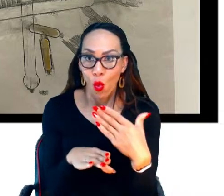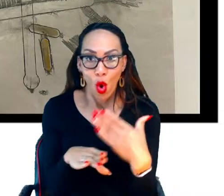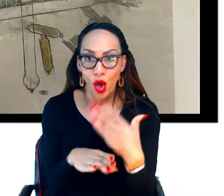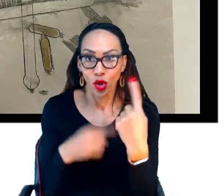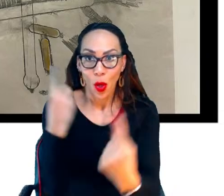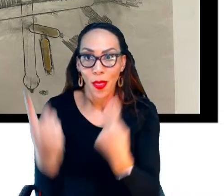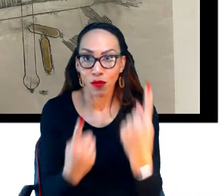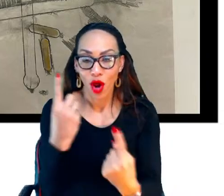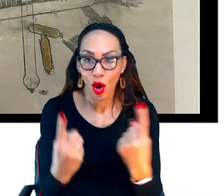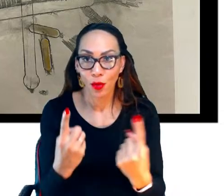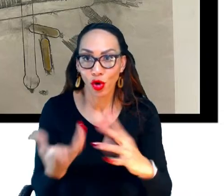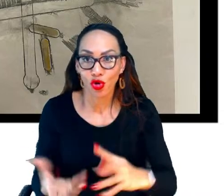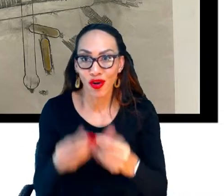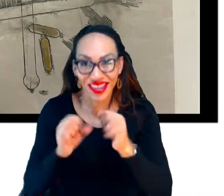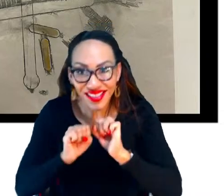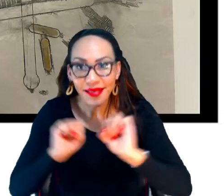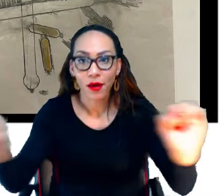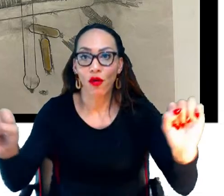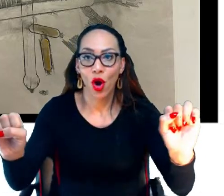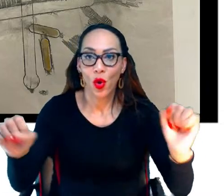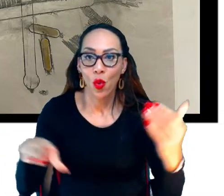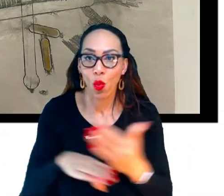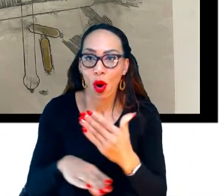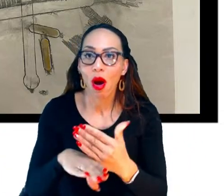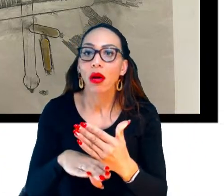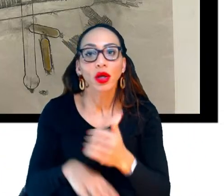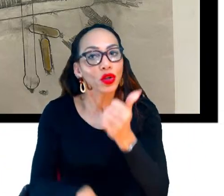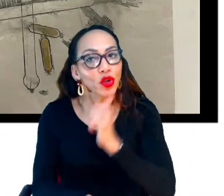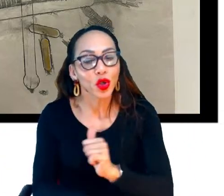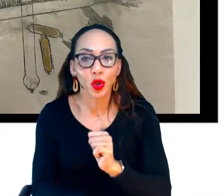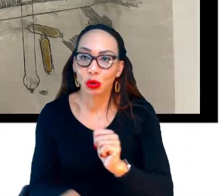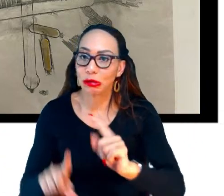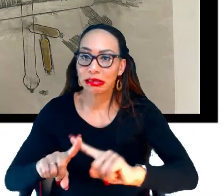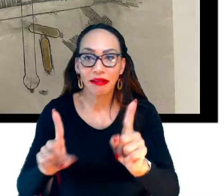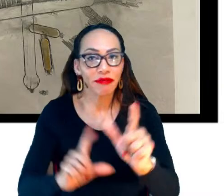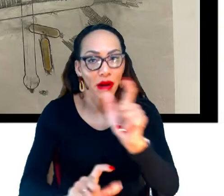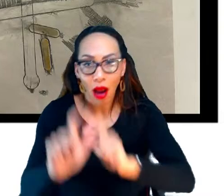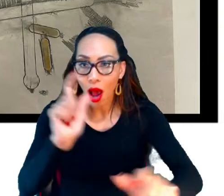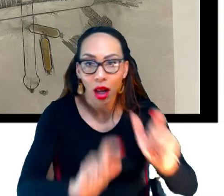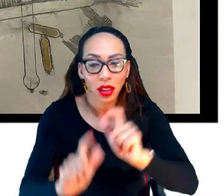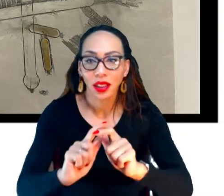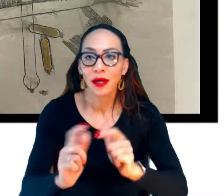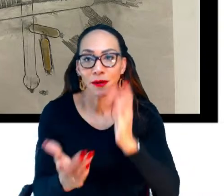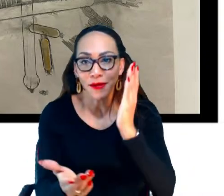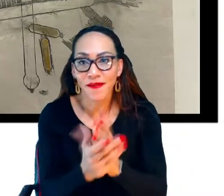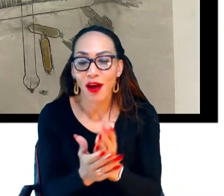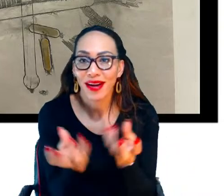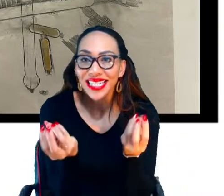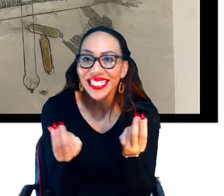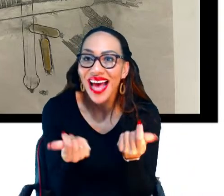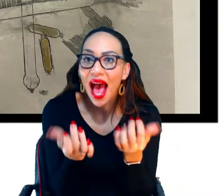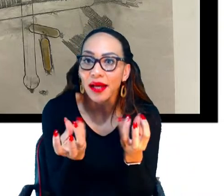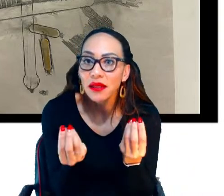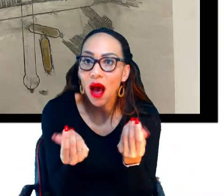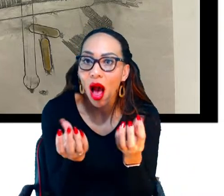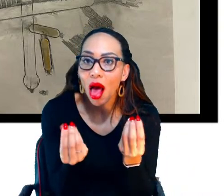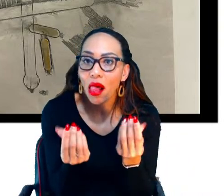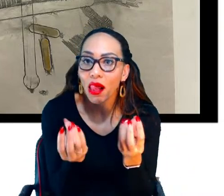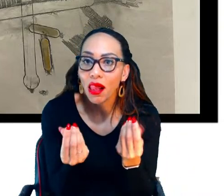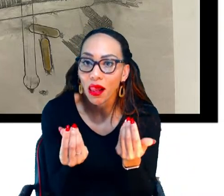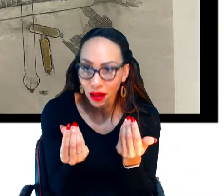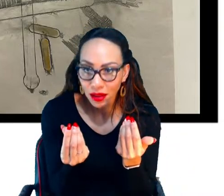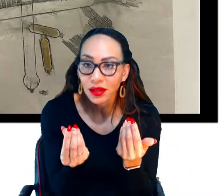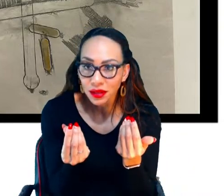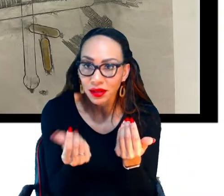different coloured pencils and crayons. And it's a very sort of tactile experience of kind of people getting involved with technology without necessarily having